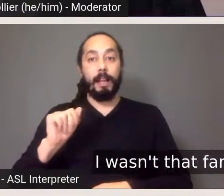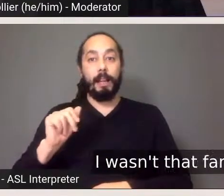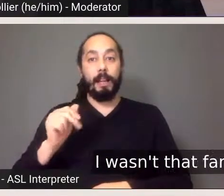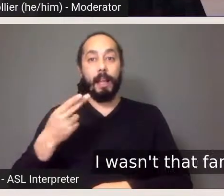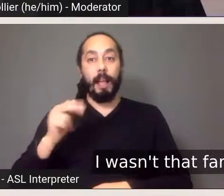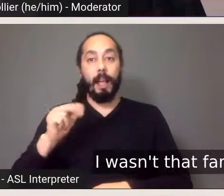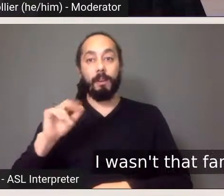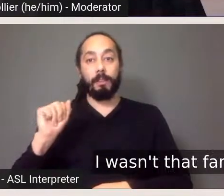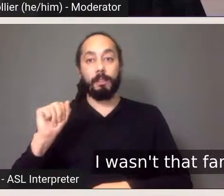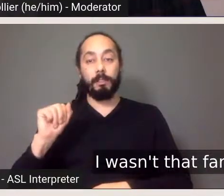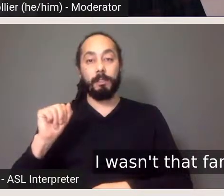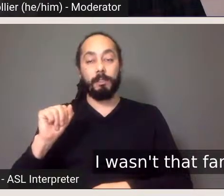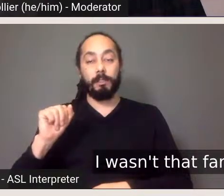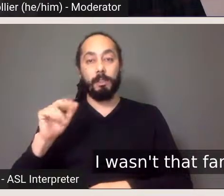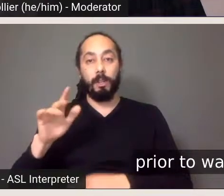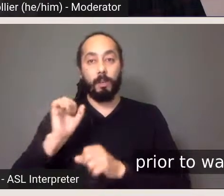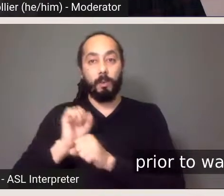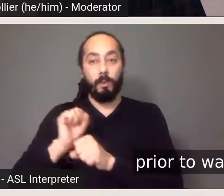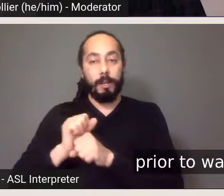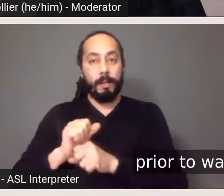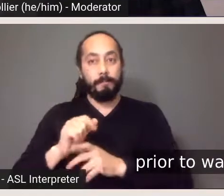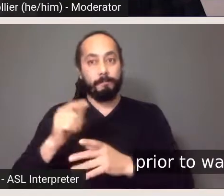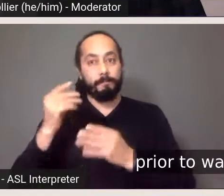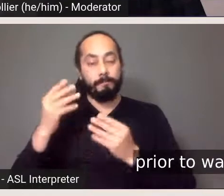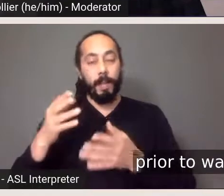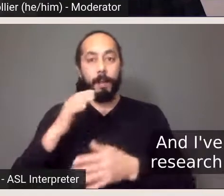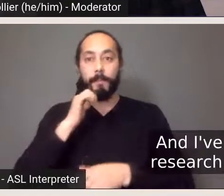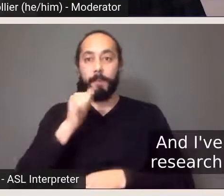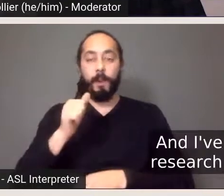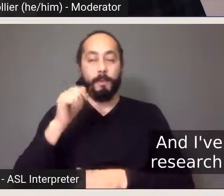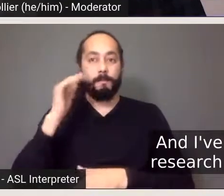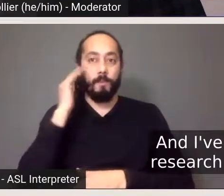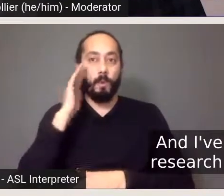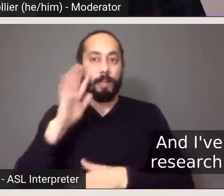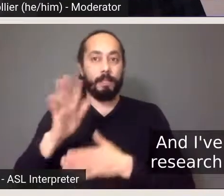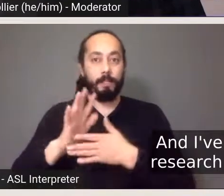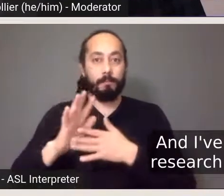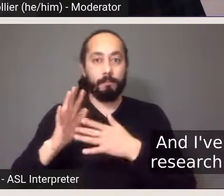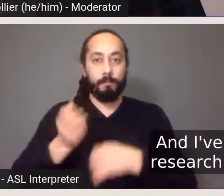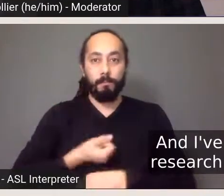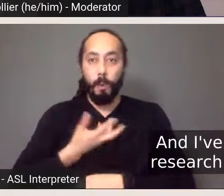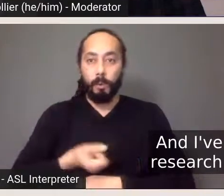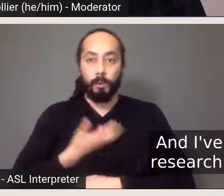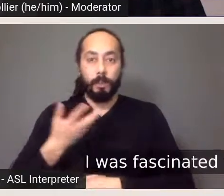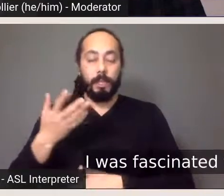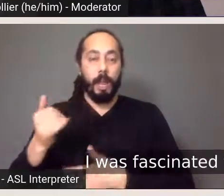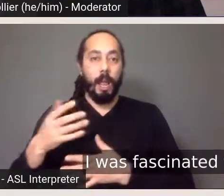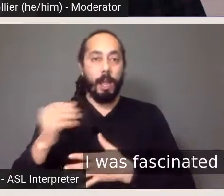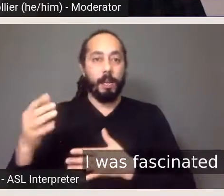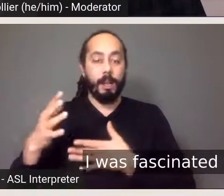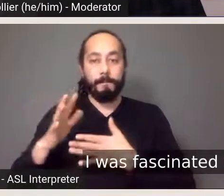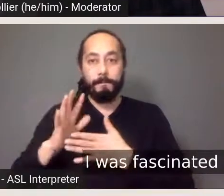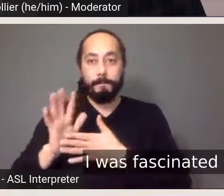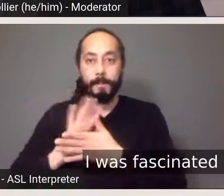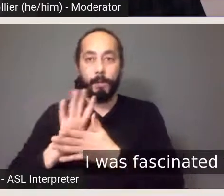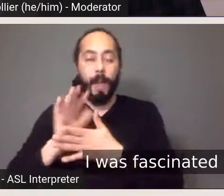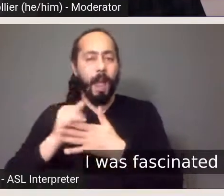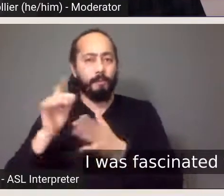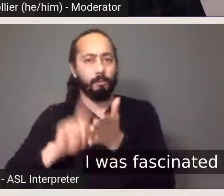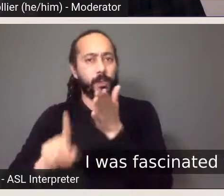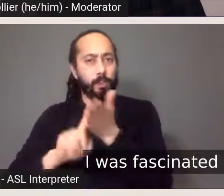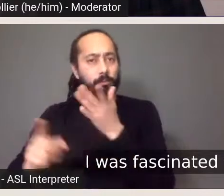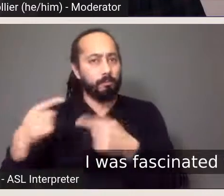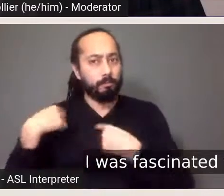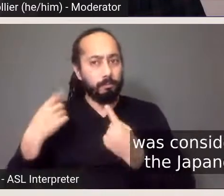admit, I wasn't that familiar with his poetry prior to watching this film, and I've done a bit of research on him since. I was fascinated to learn